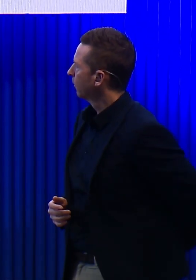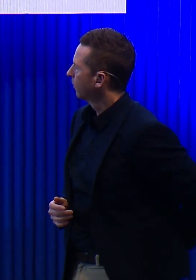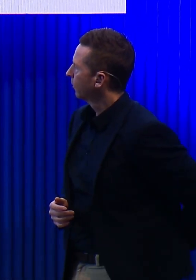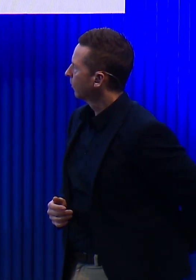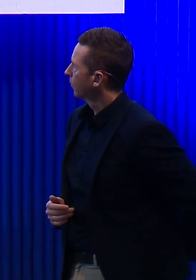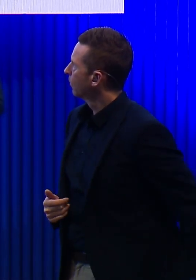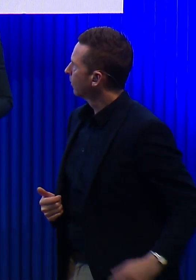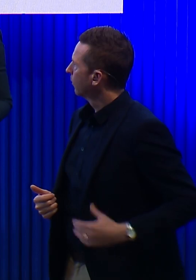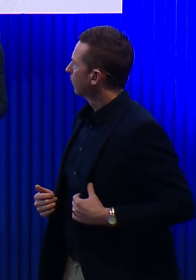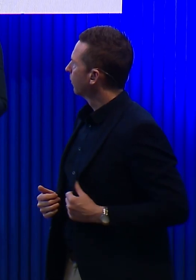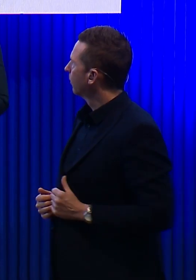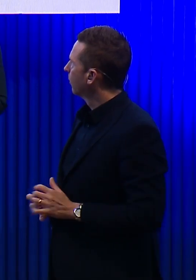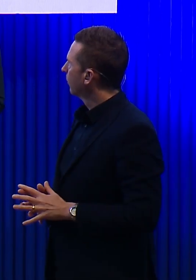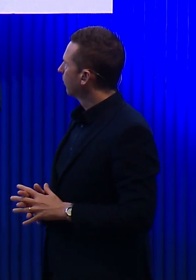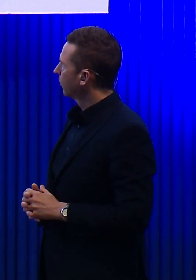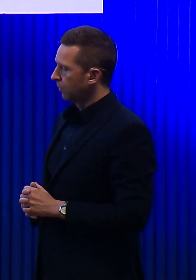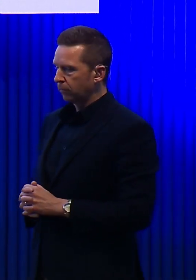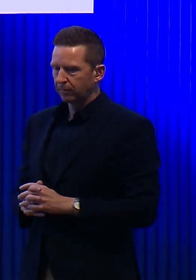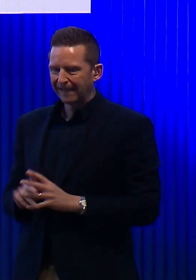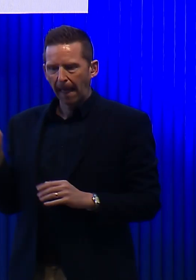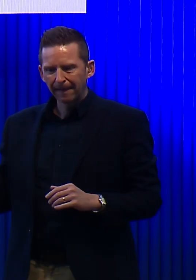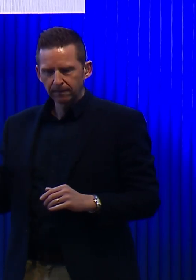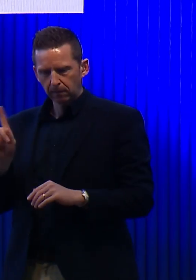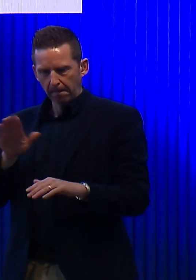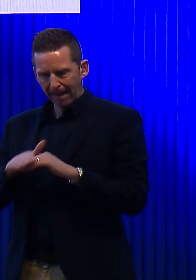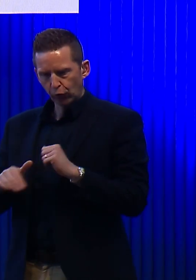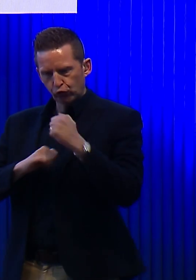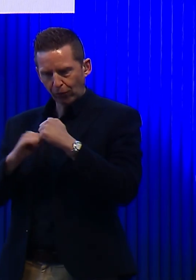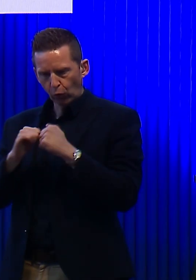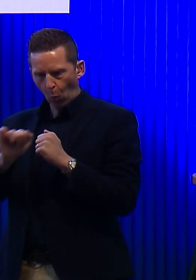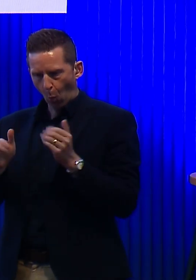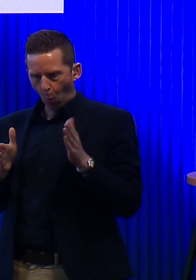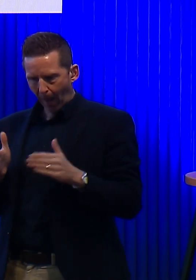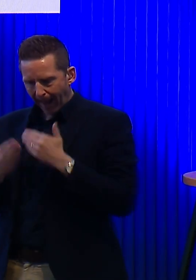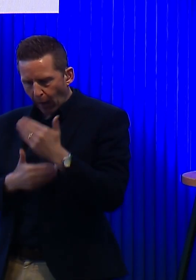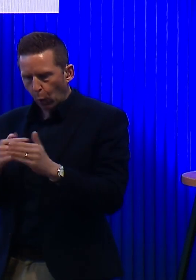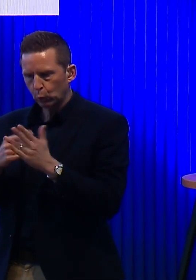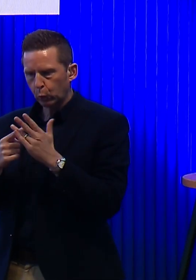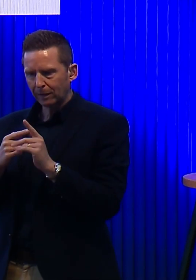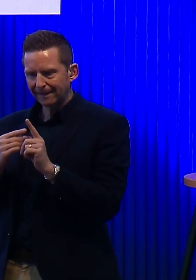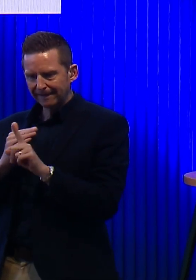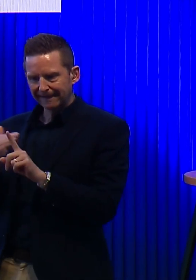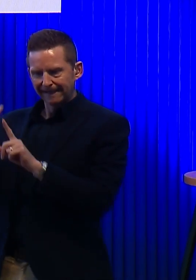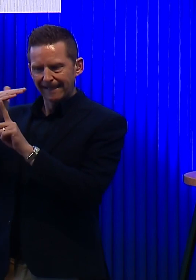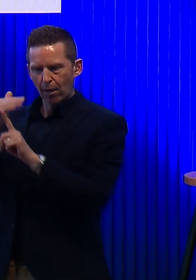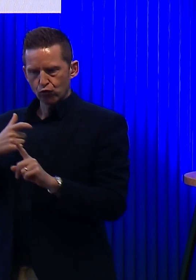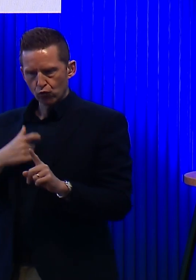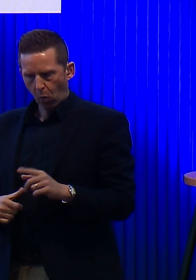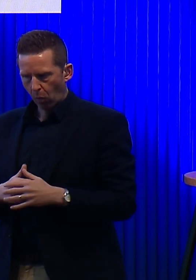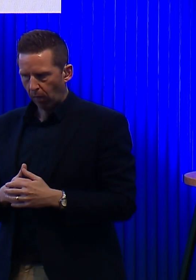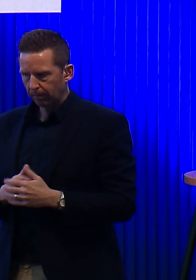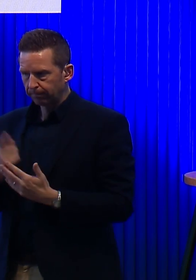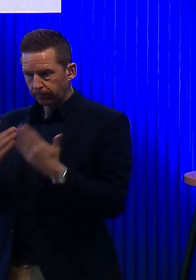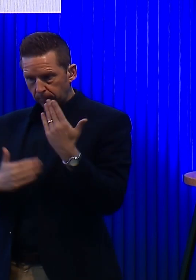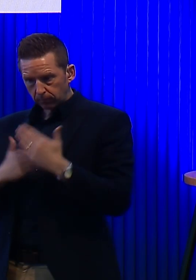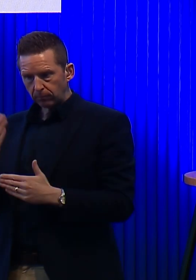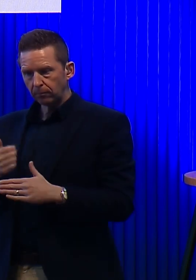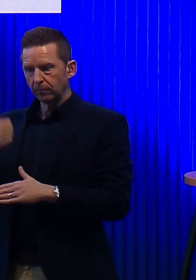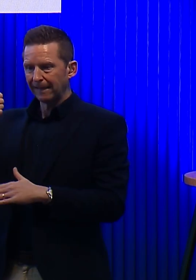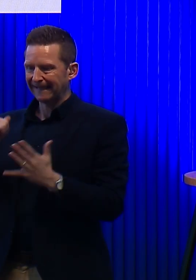So this is all about structuring your way to a senior role. And it turns out